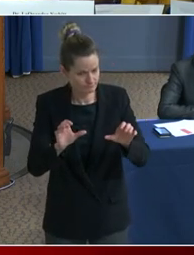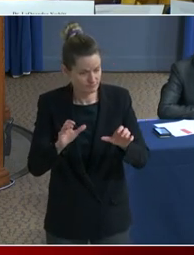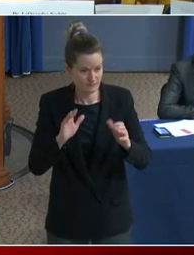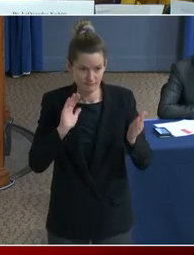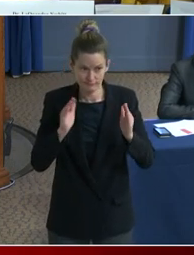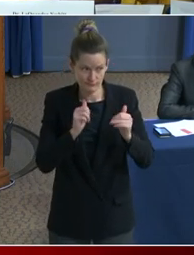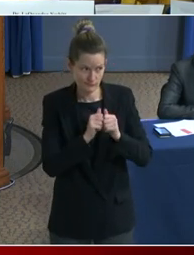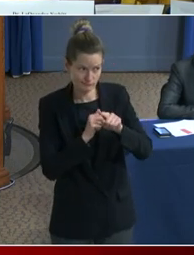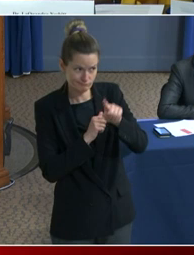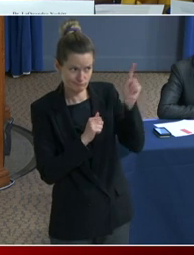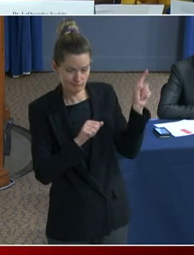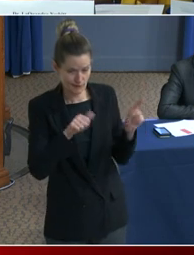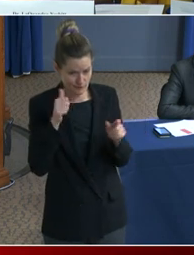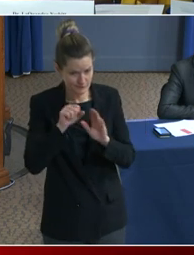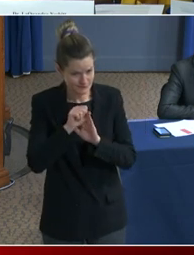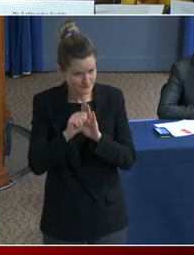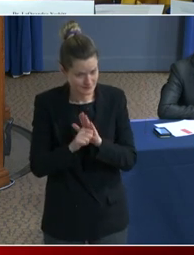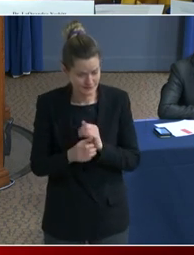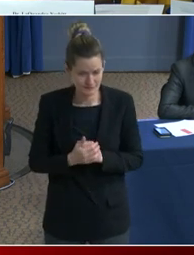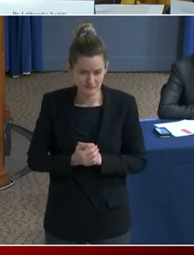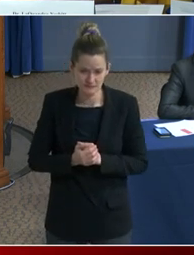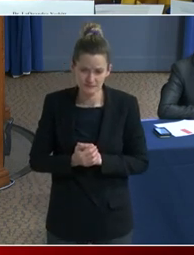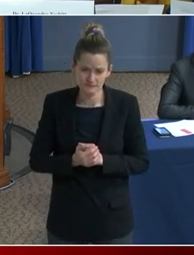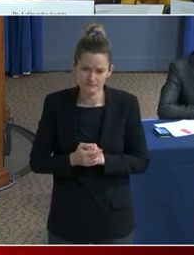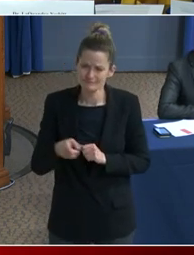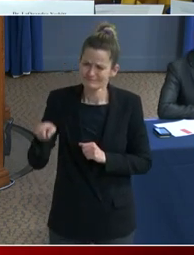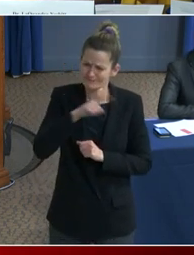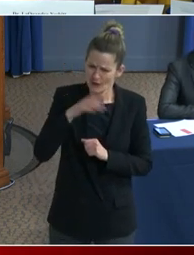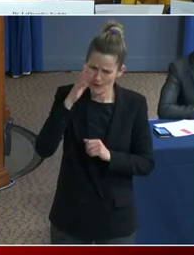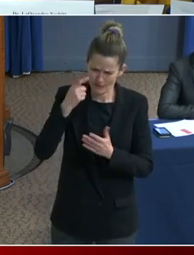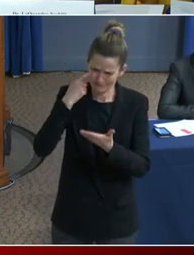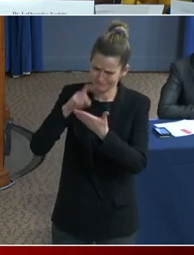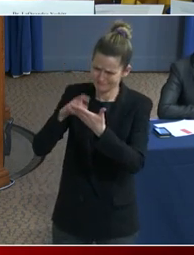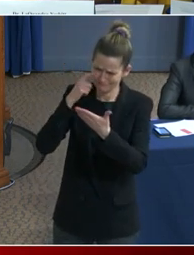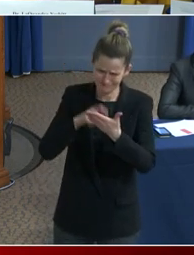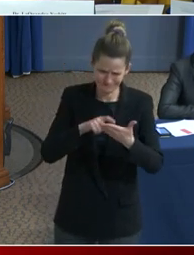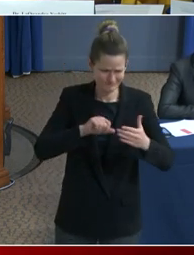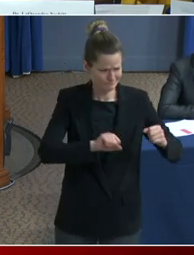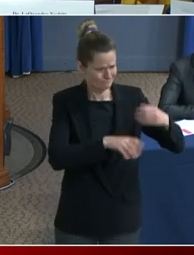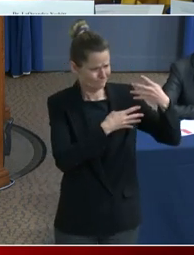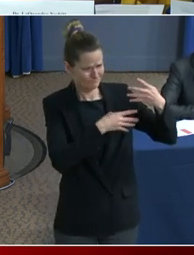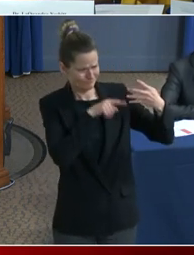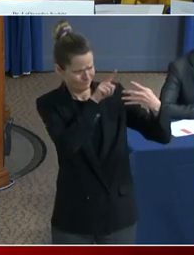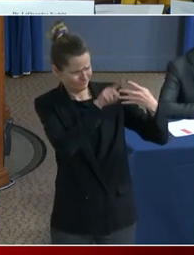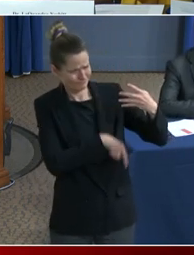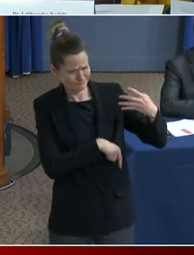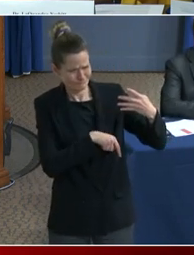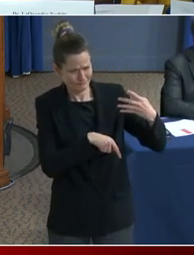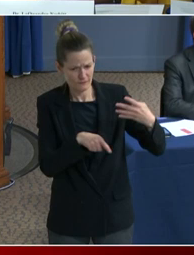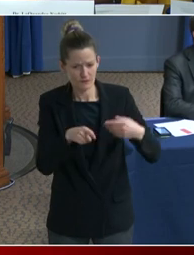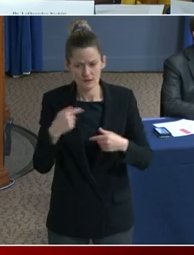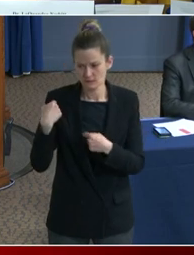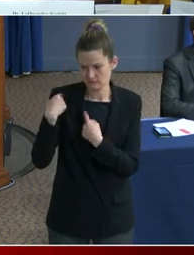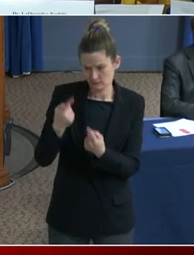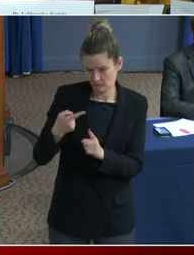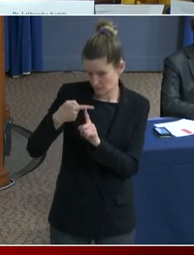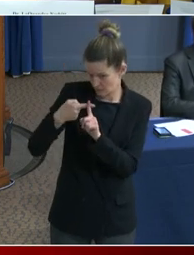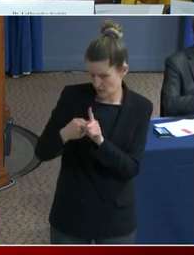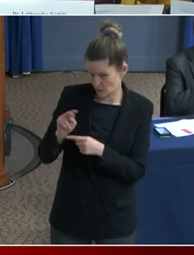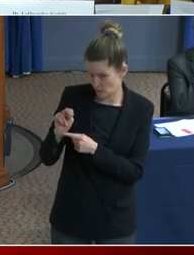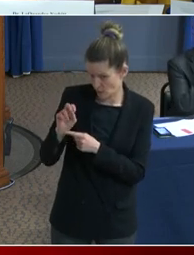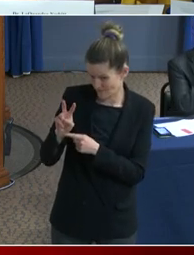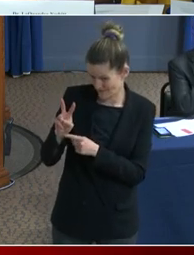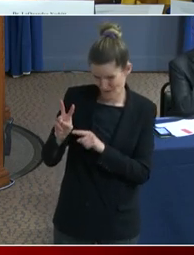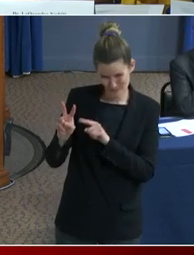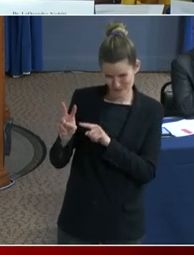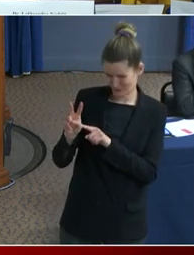and detecting variants. You will see here just data from the month of November in terms of positive specimens that